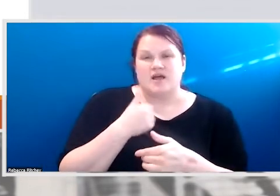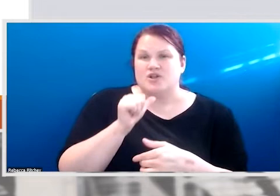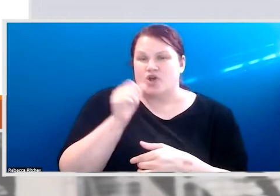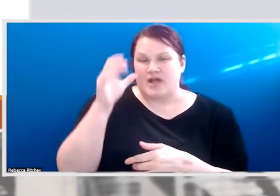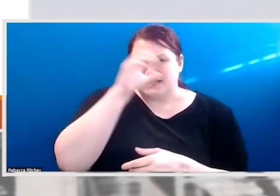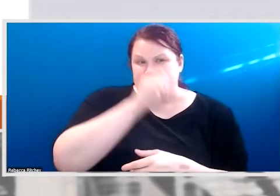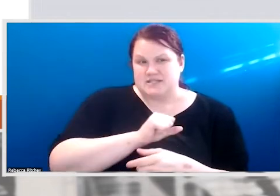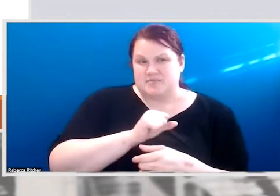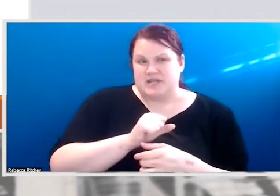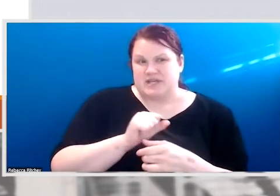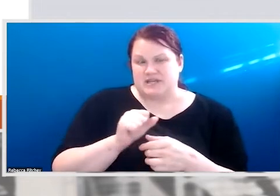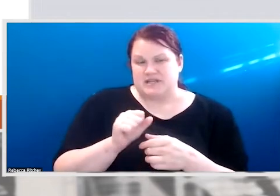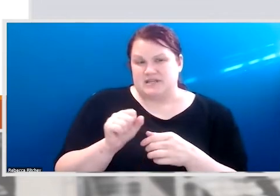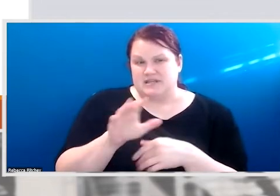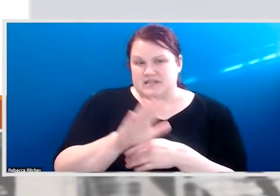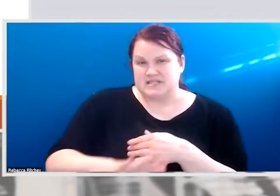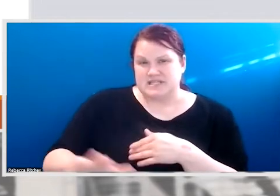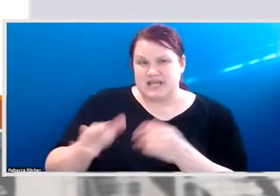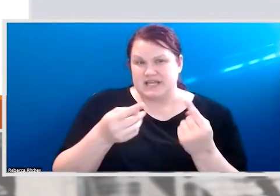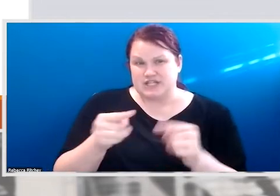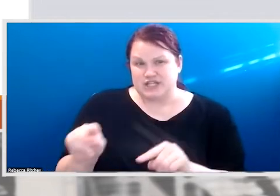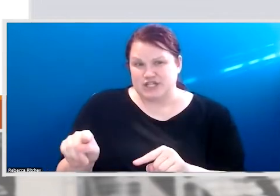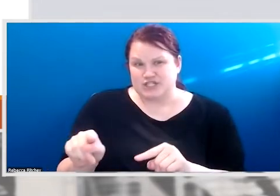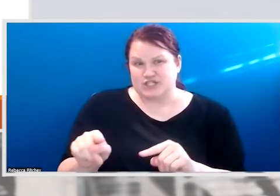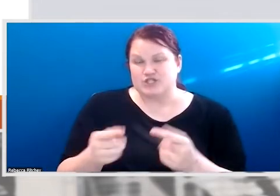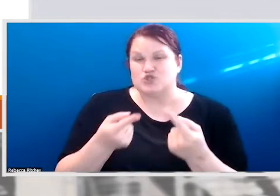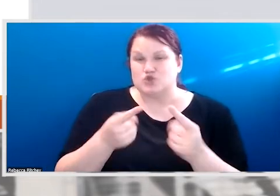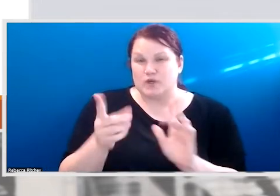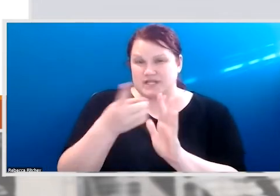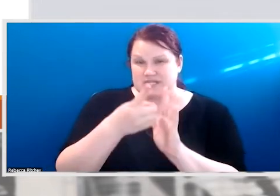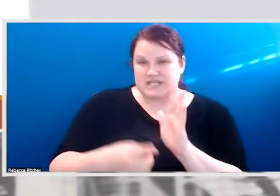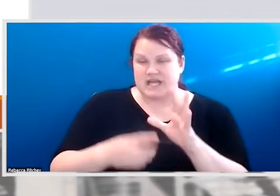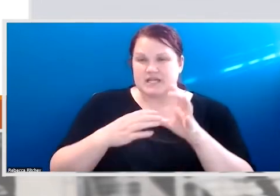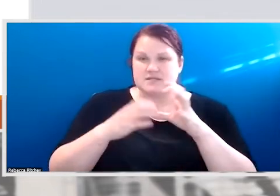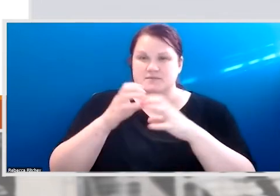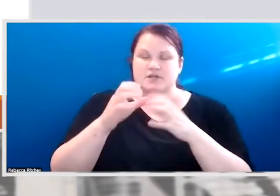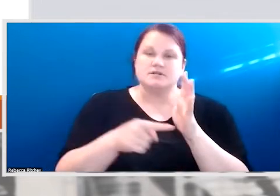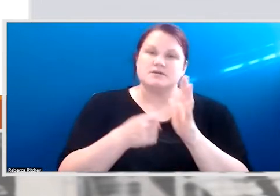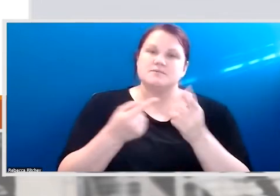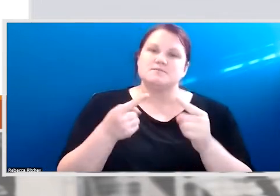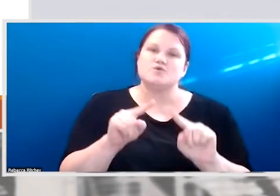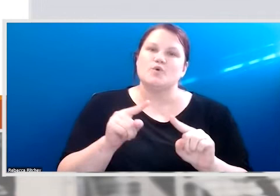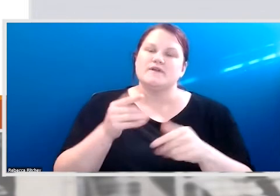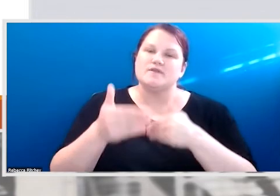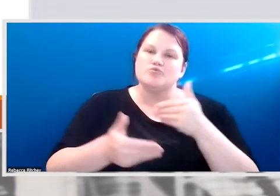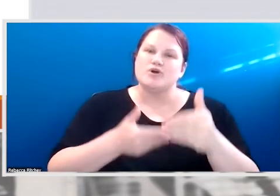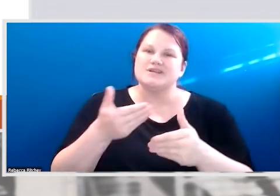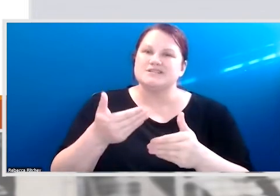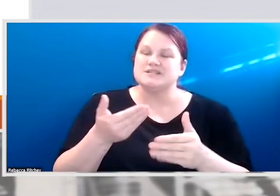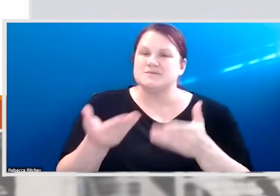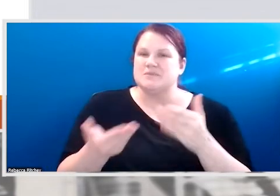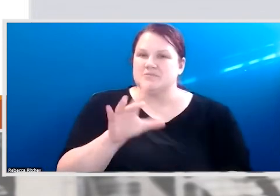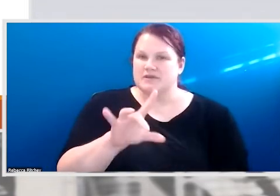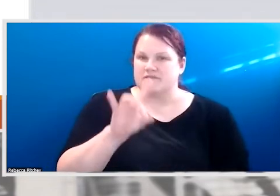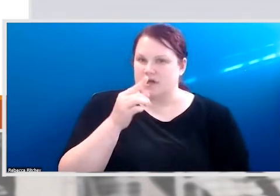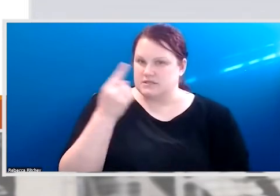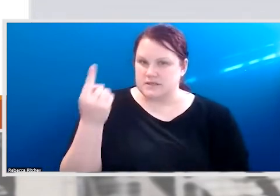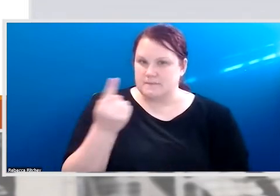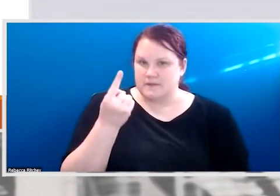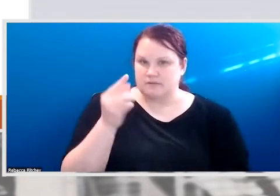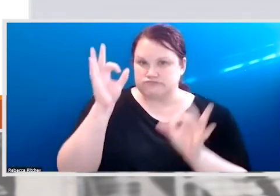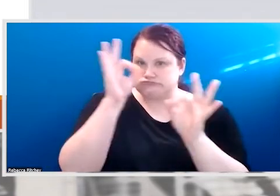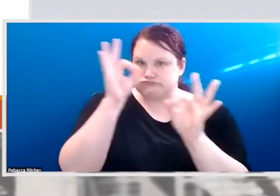either during design or construction. Sometimes during the process, we might discover a feature that nobody knew was there.